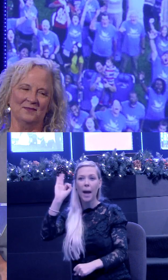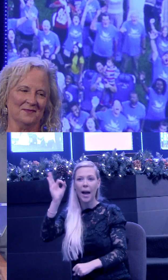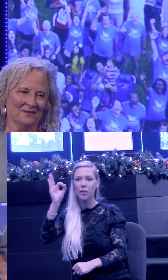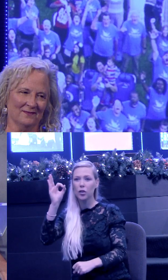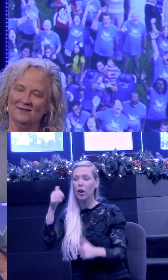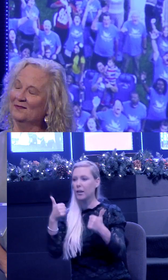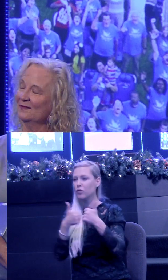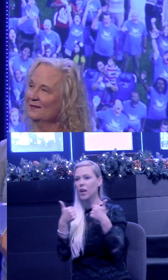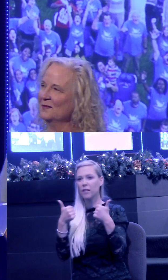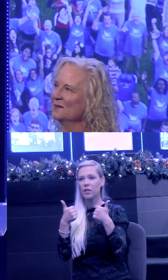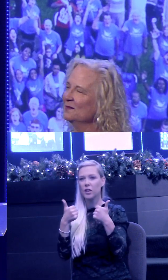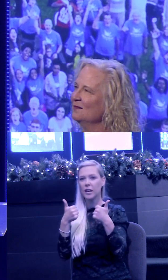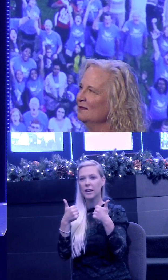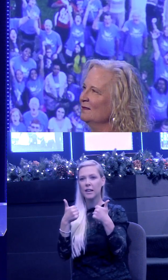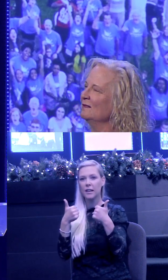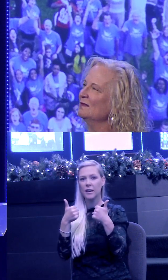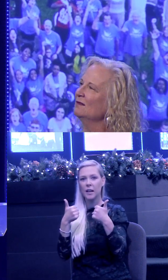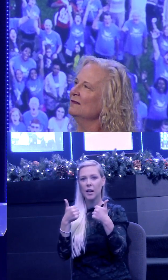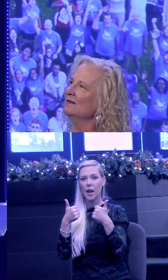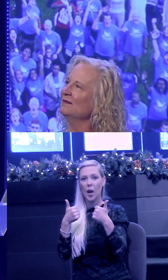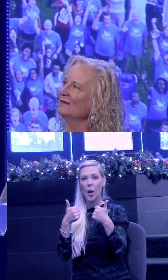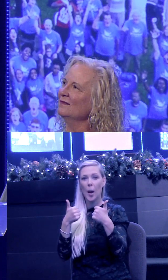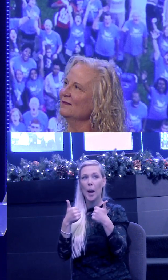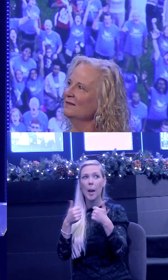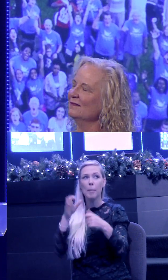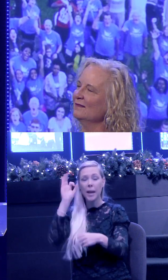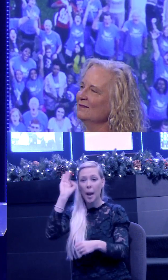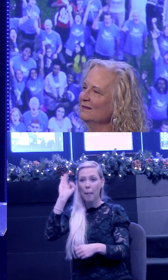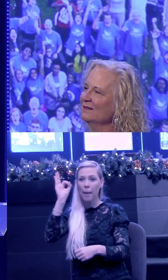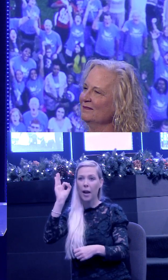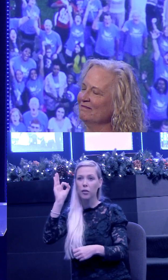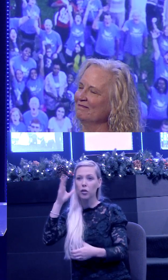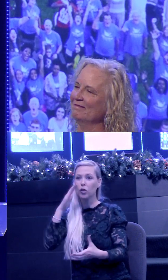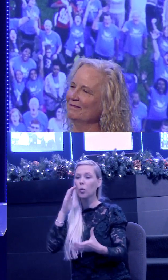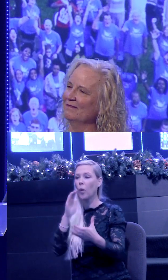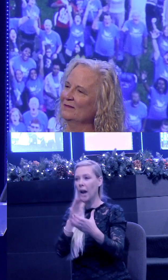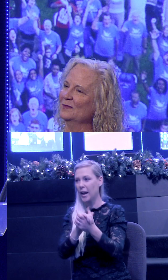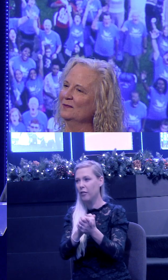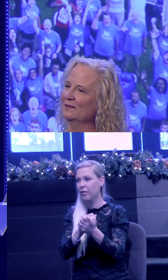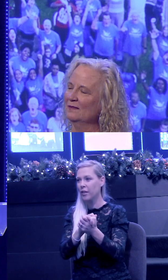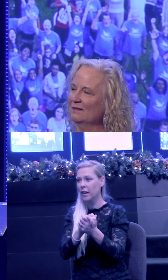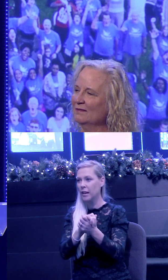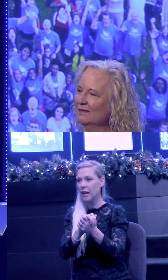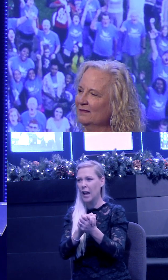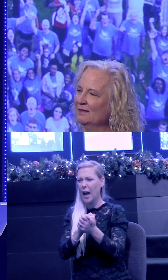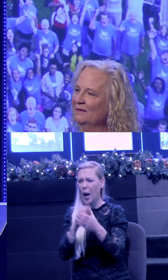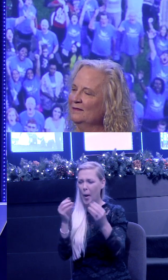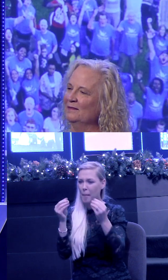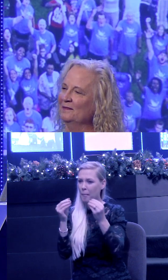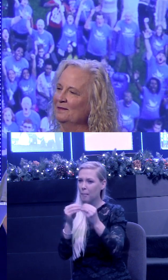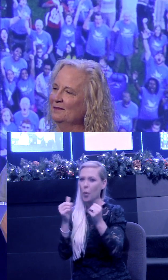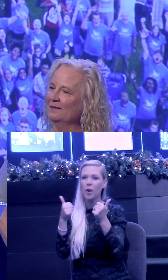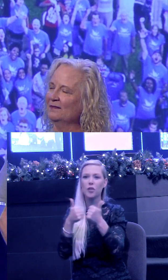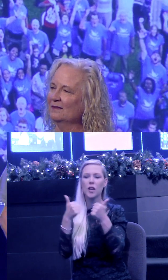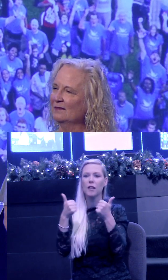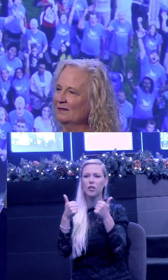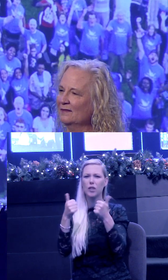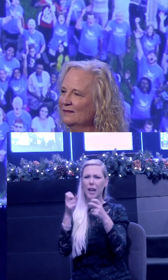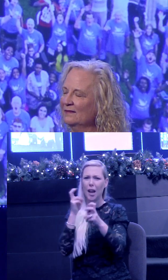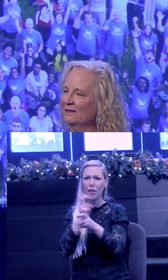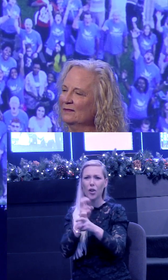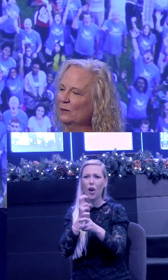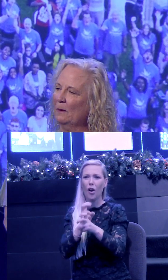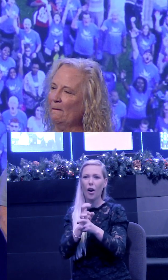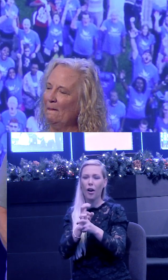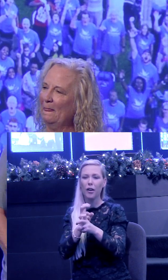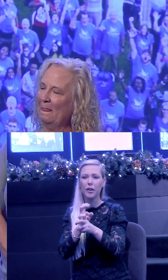is challenging. Being a pastor's wife, it's doubly challenging. It's one of the hardest roles